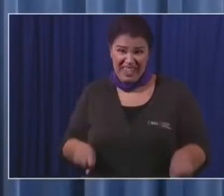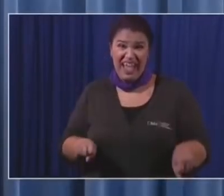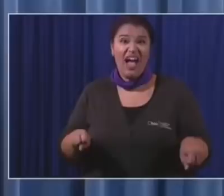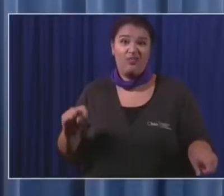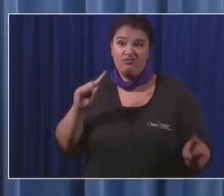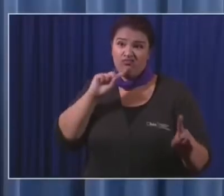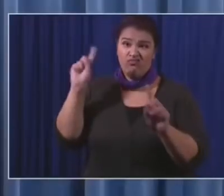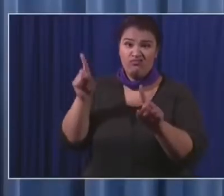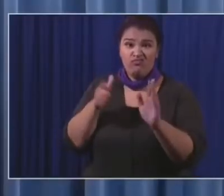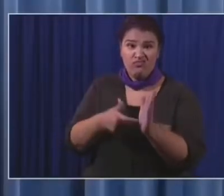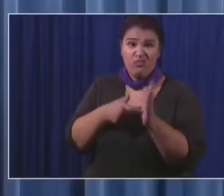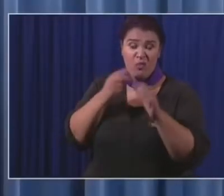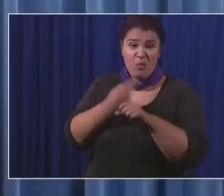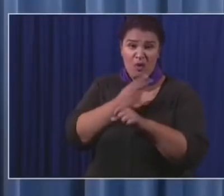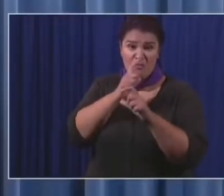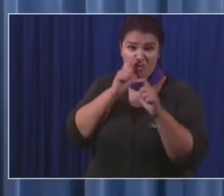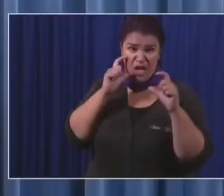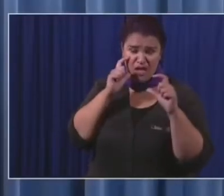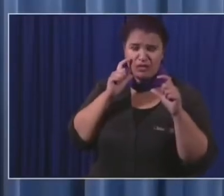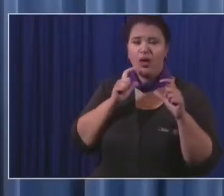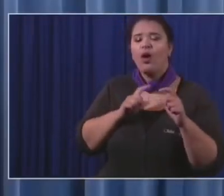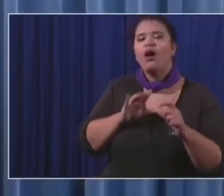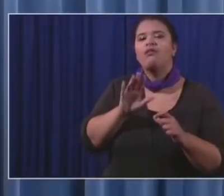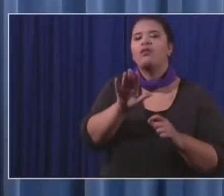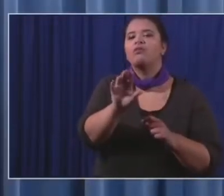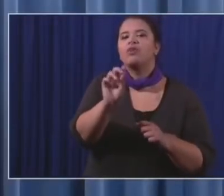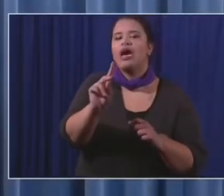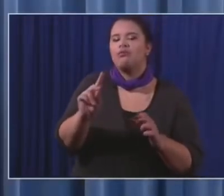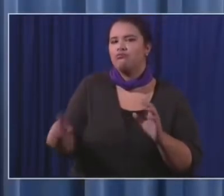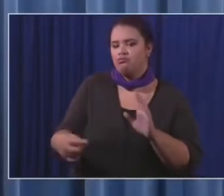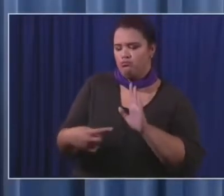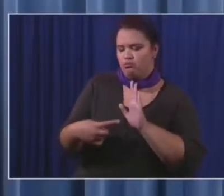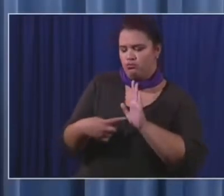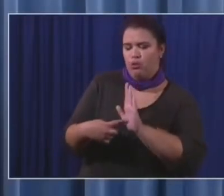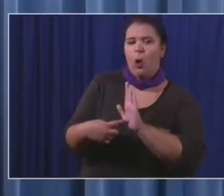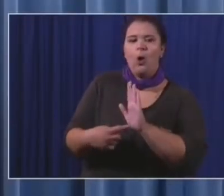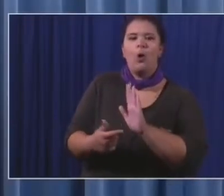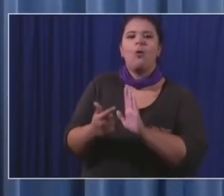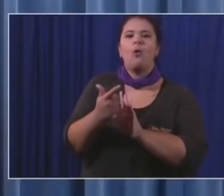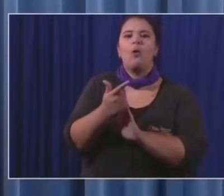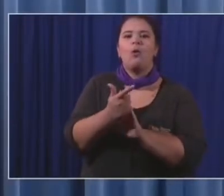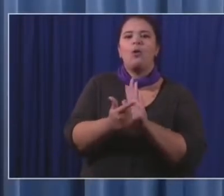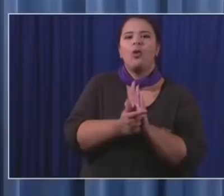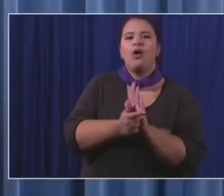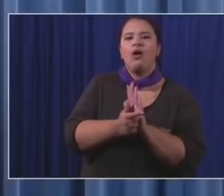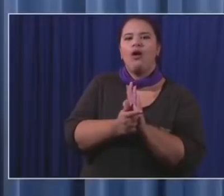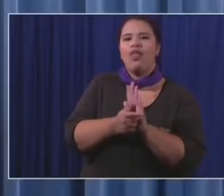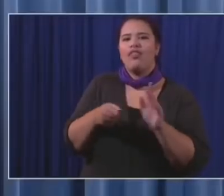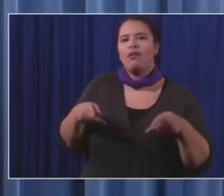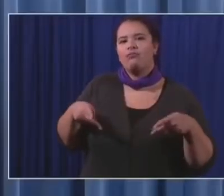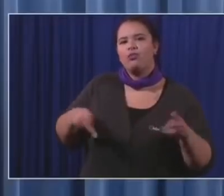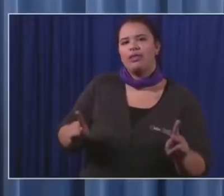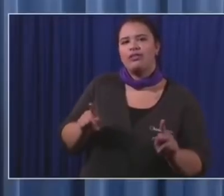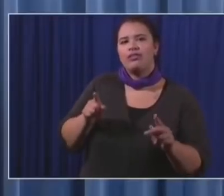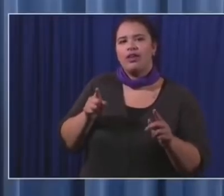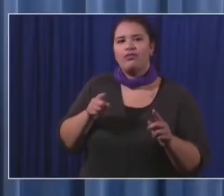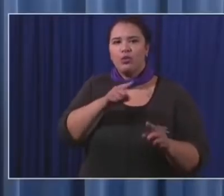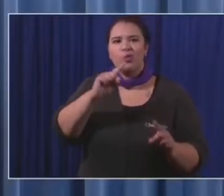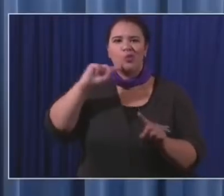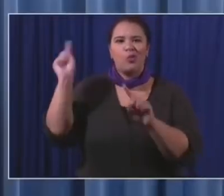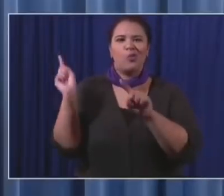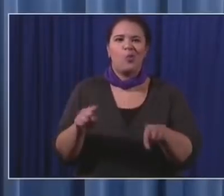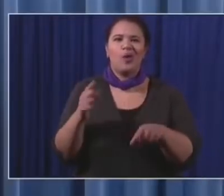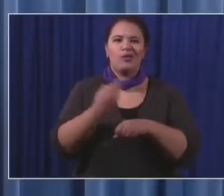your constitutional ability to make this mask order today, can you tell them under what authority you do this? How firm of a